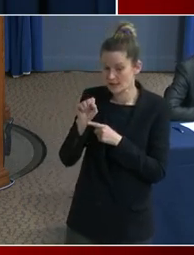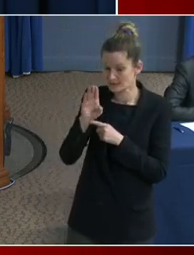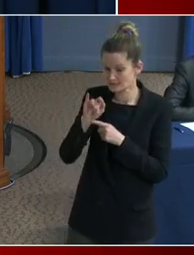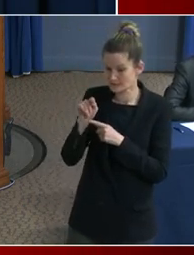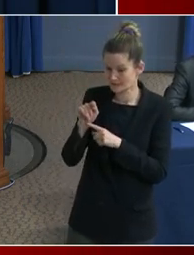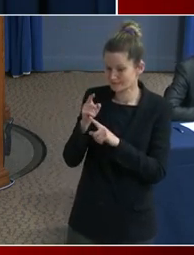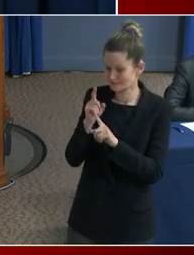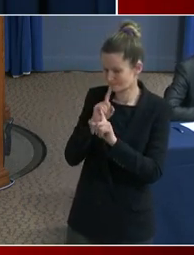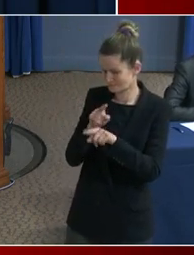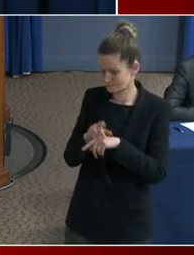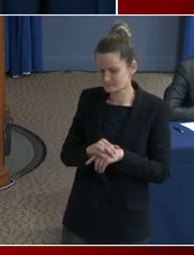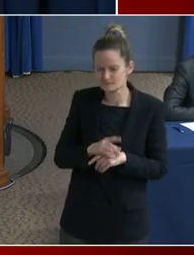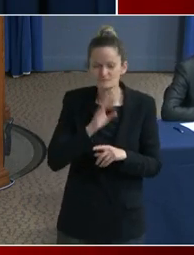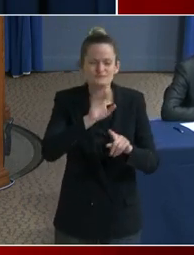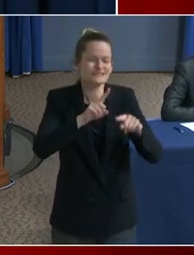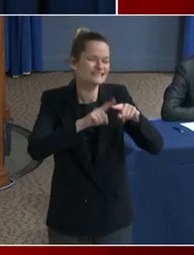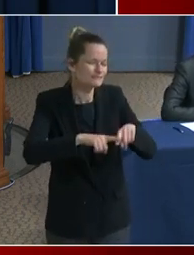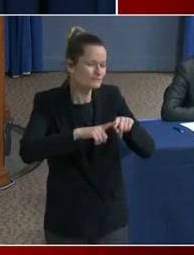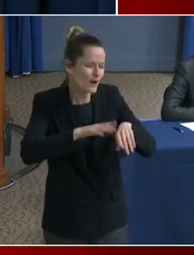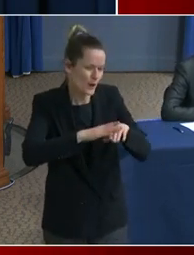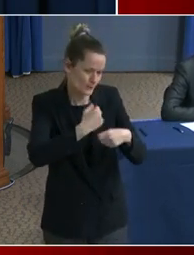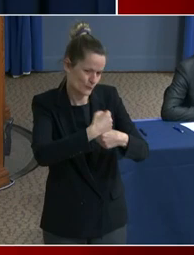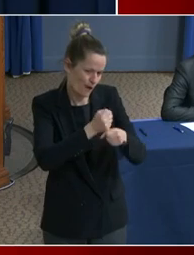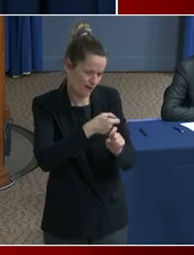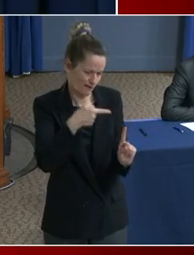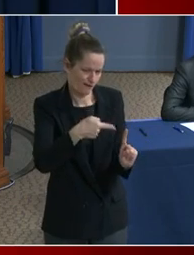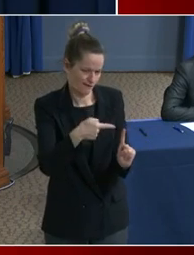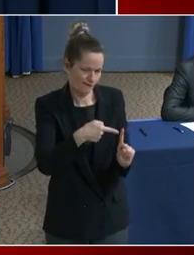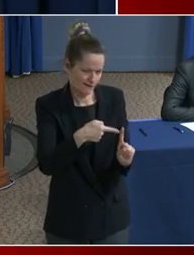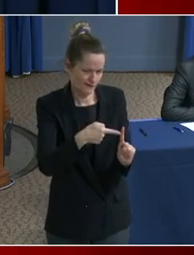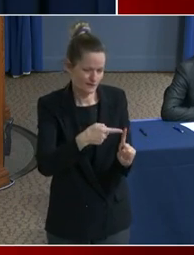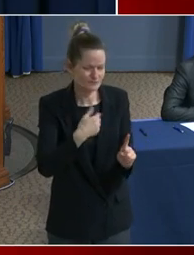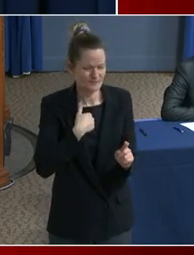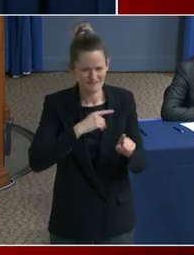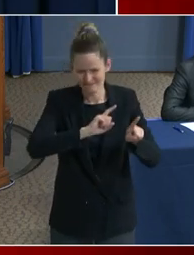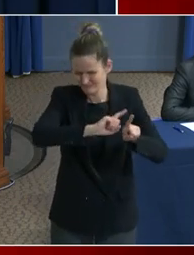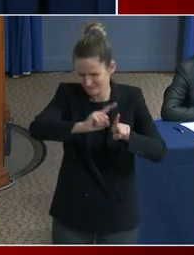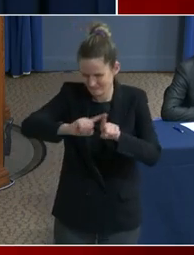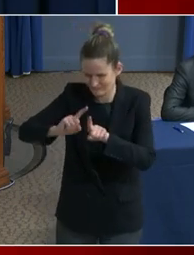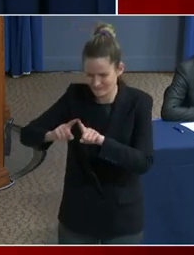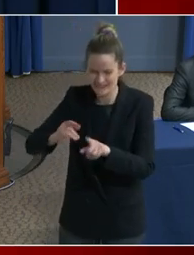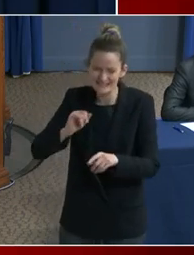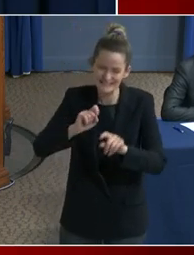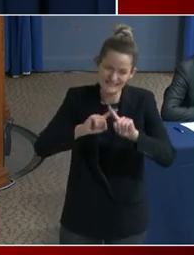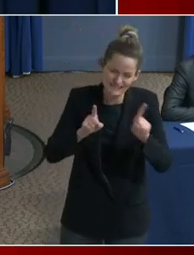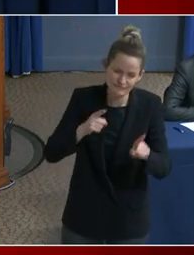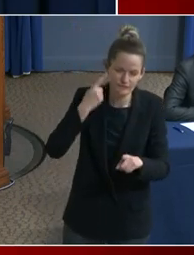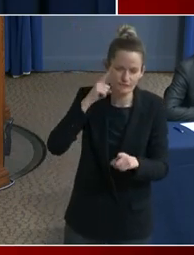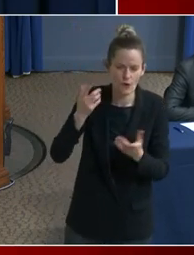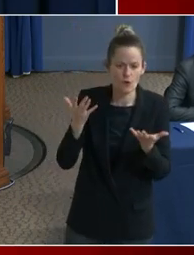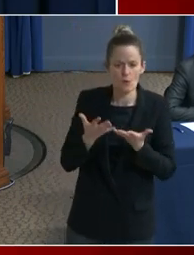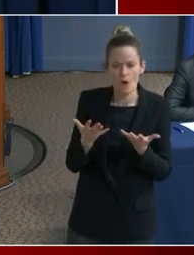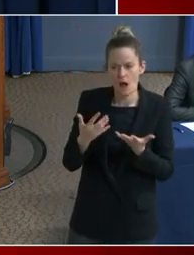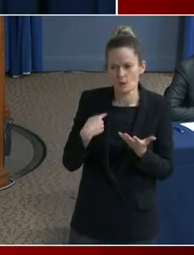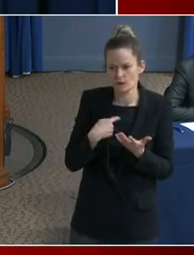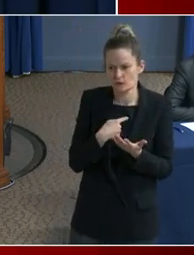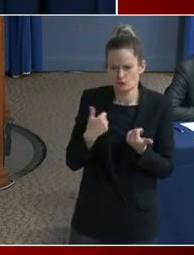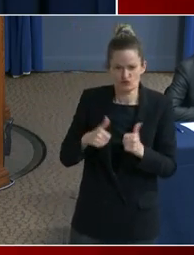there's a huge difference in terms of what exactly we're trying to